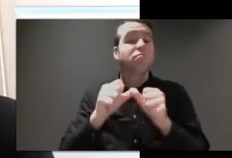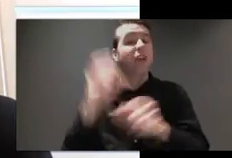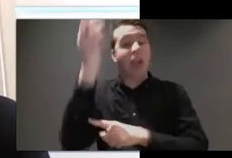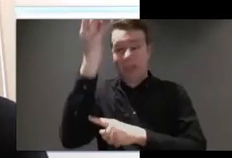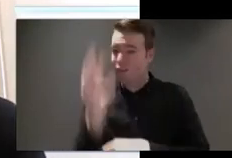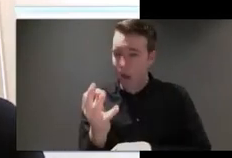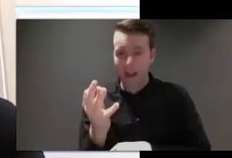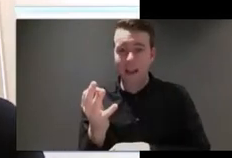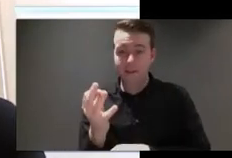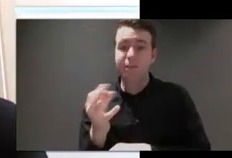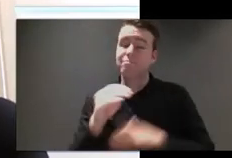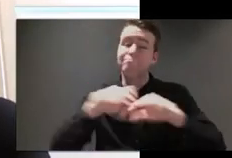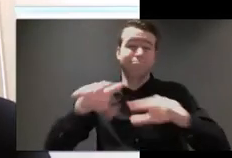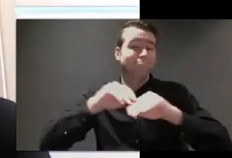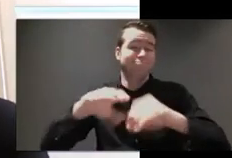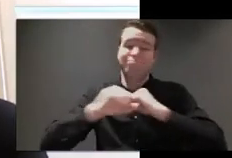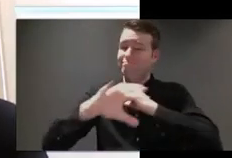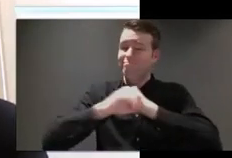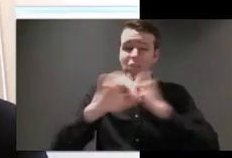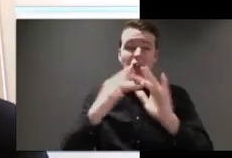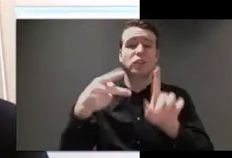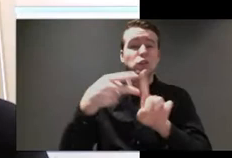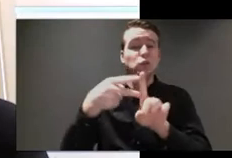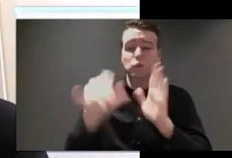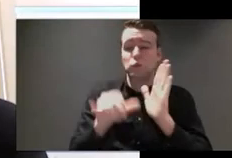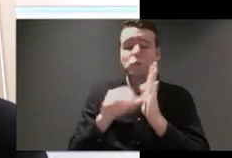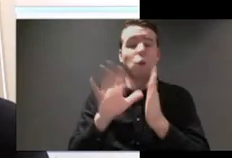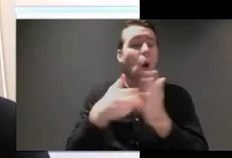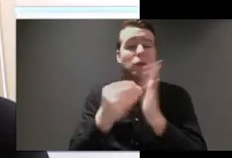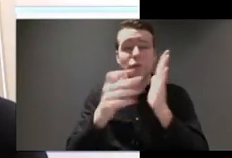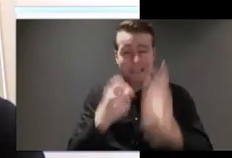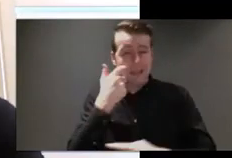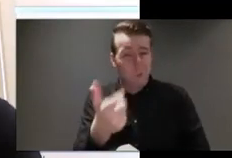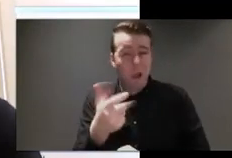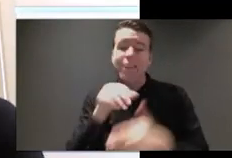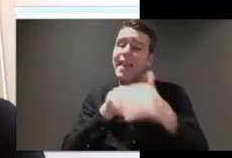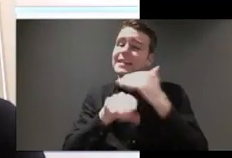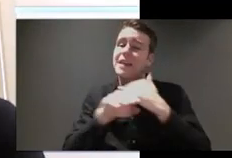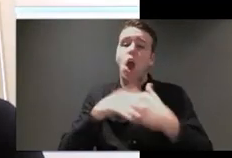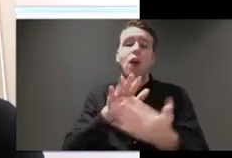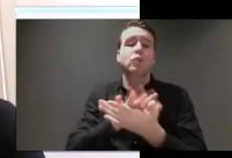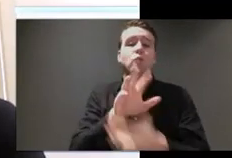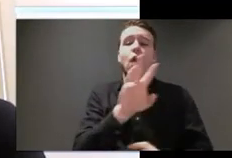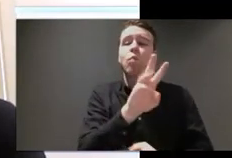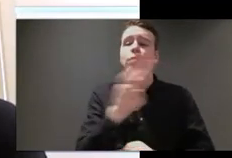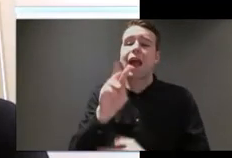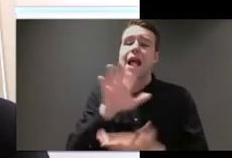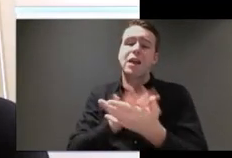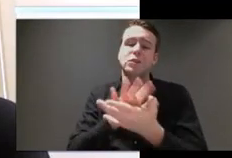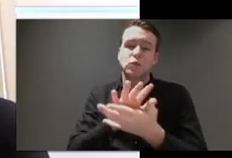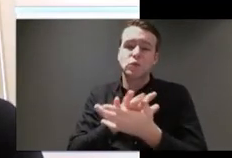Friday. Episodes are posted online on YouTube for all students to watch, and they're accessible on our school website and school